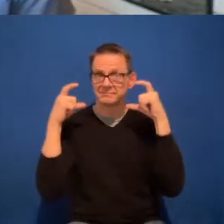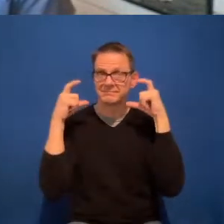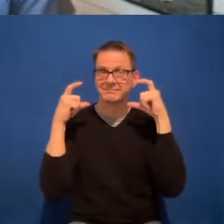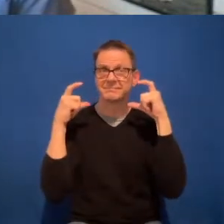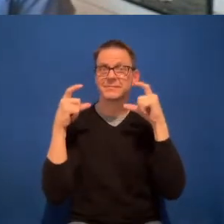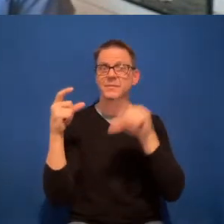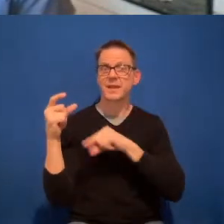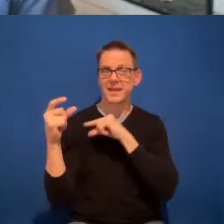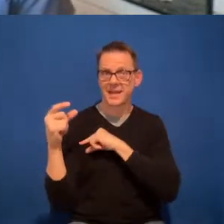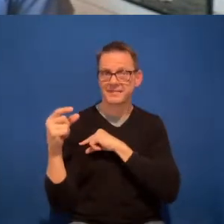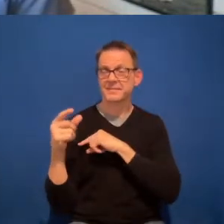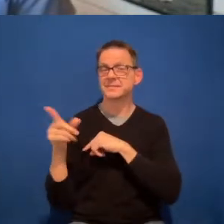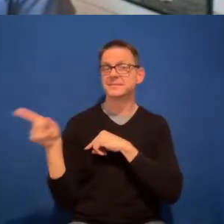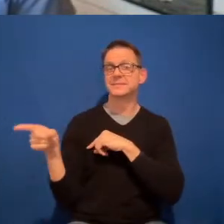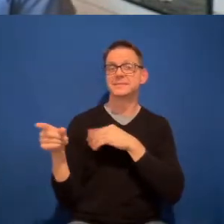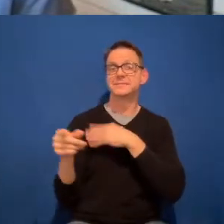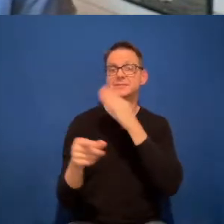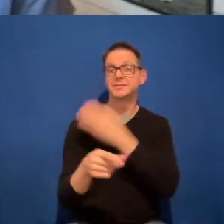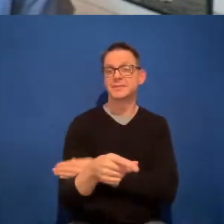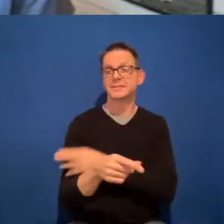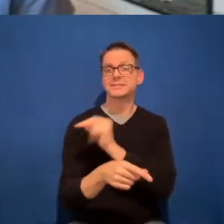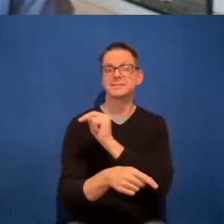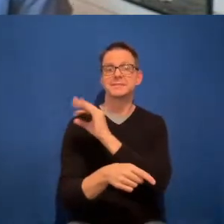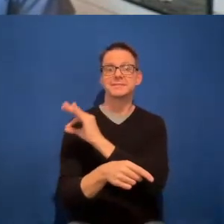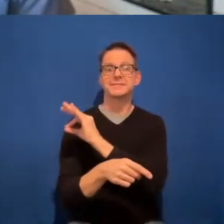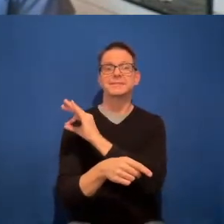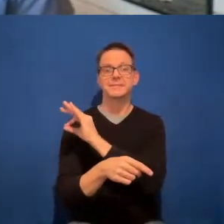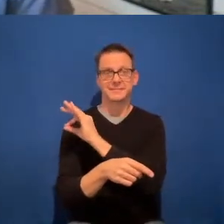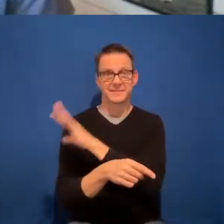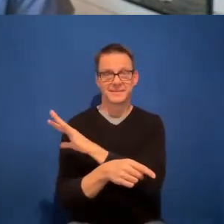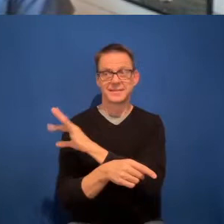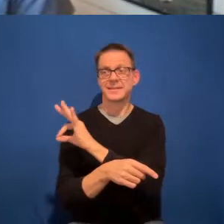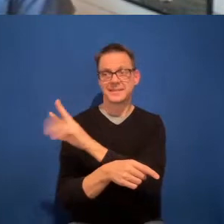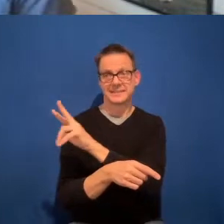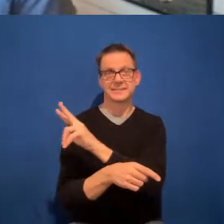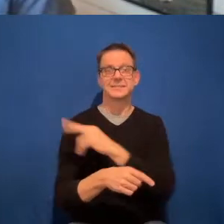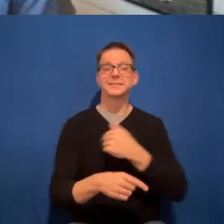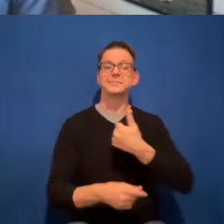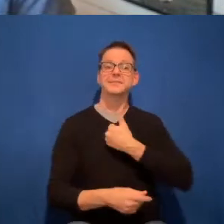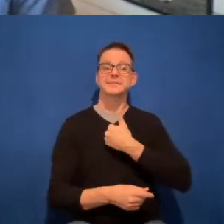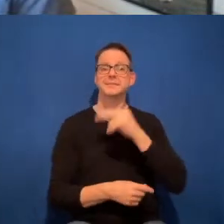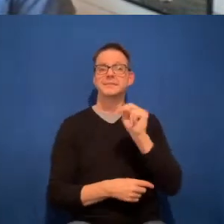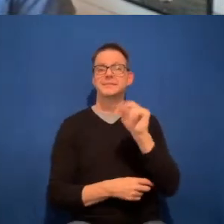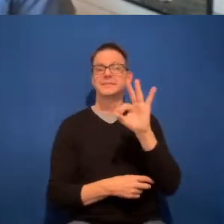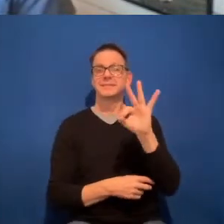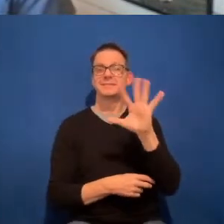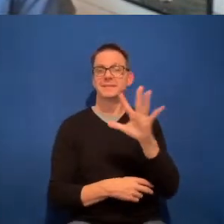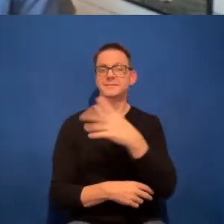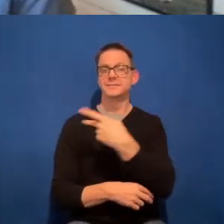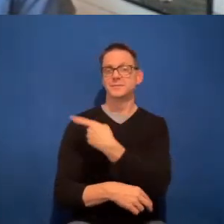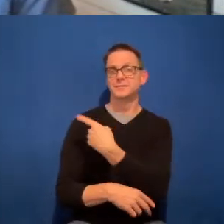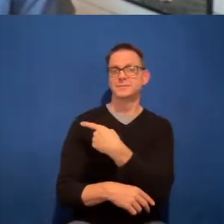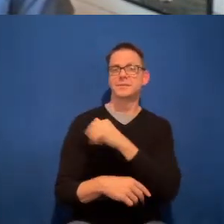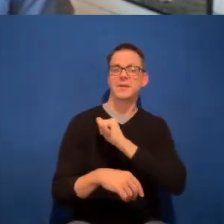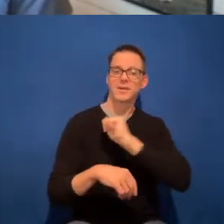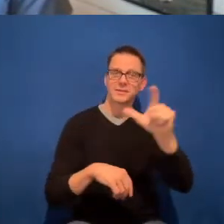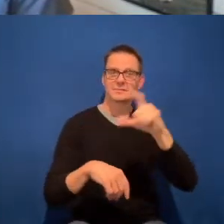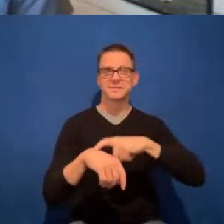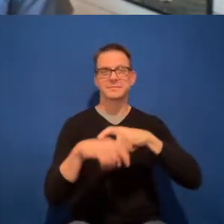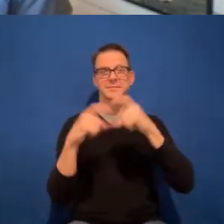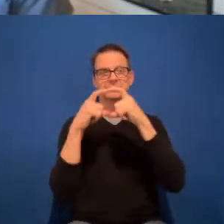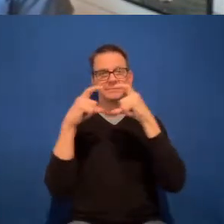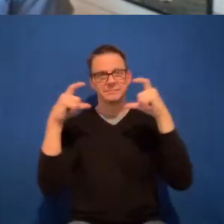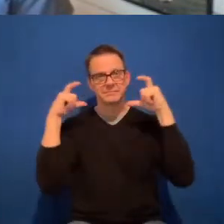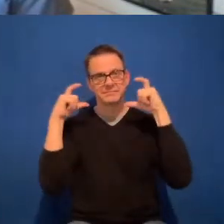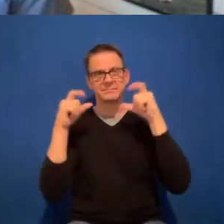I wear an N95 from 3M. And we wore those at all times in all shared spaces, except for one scenario.